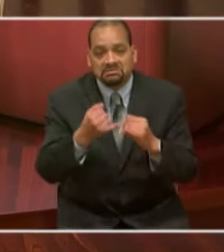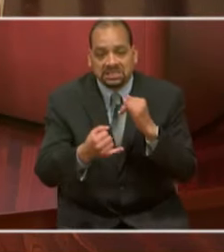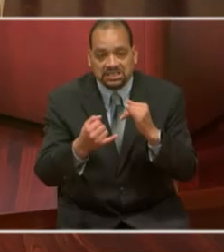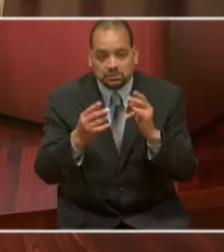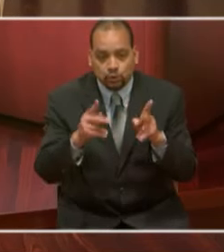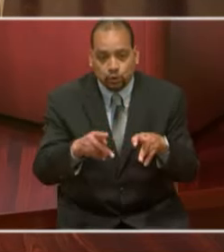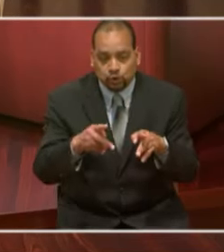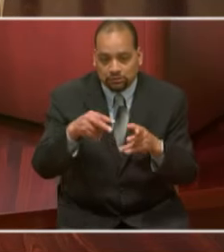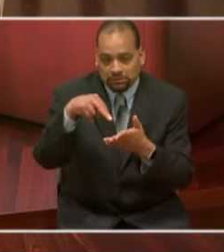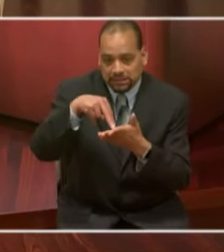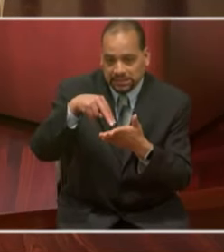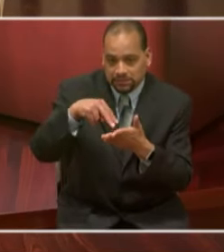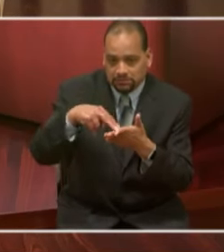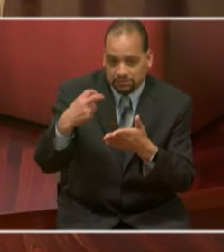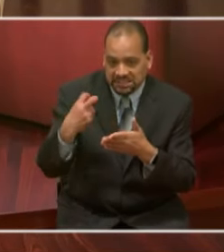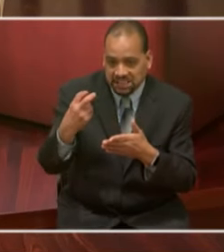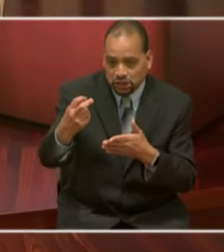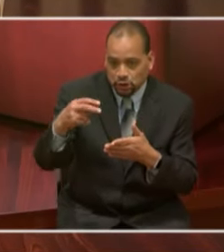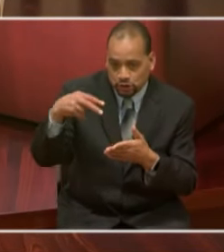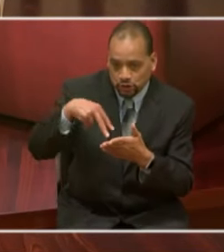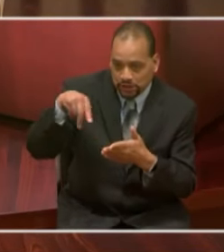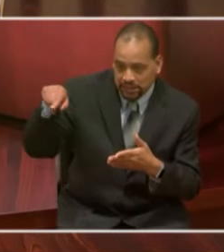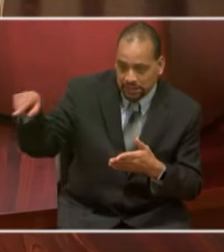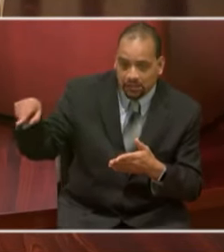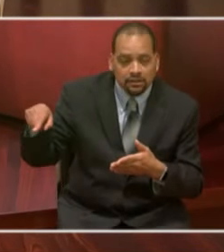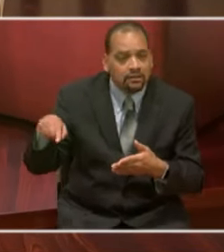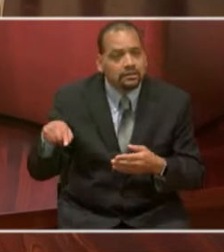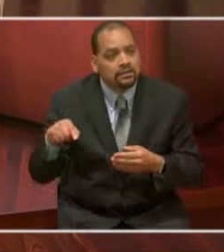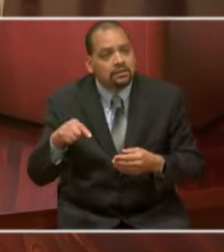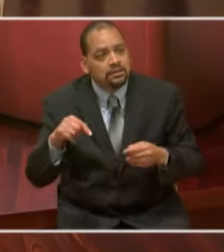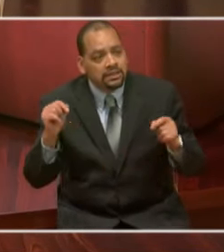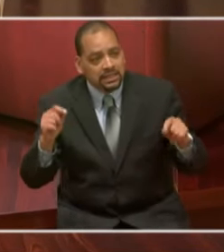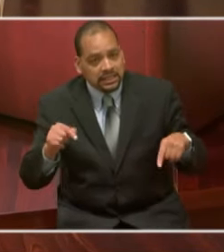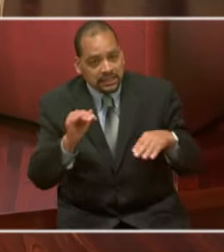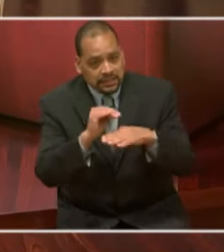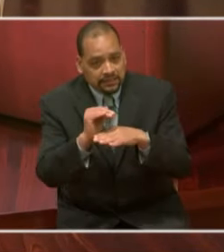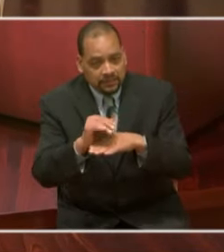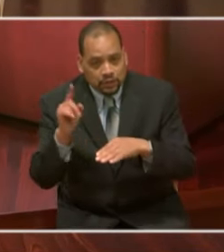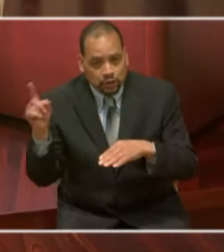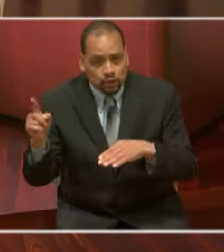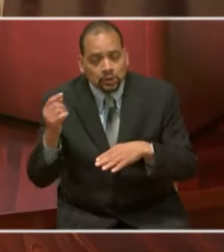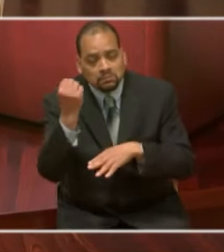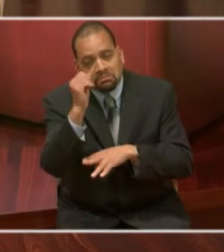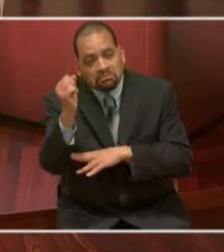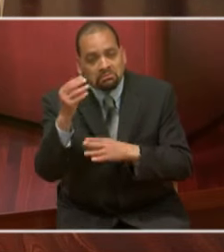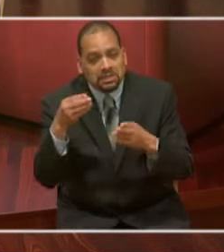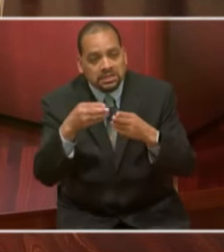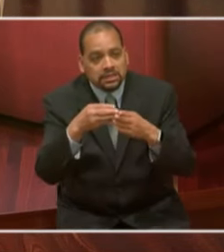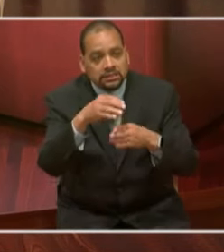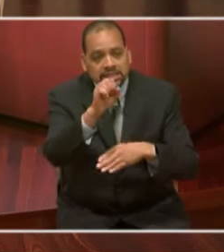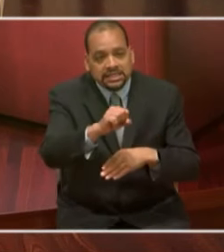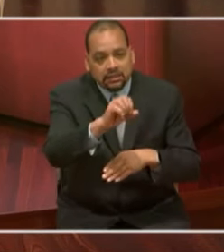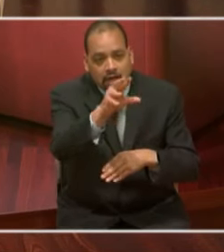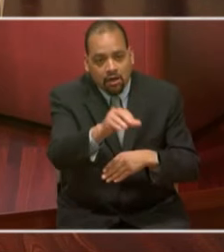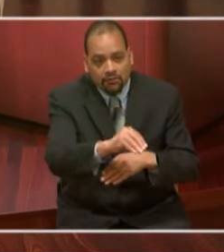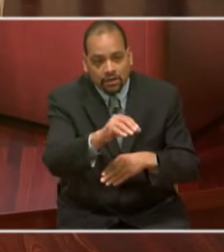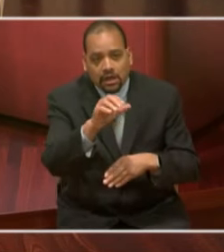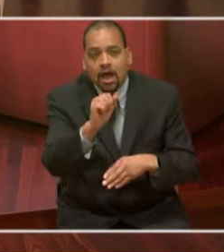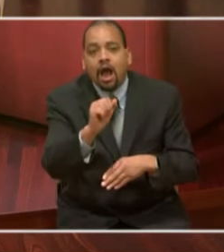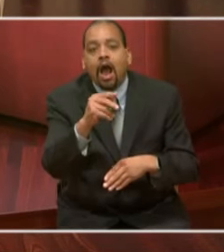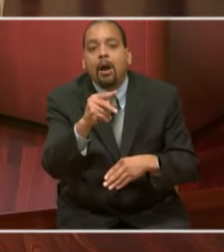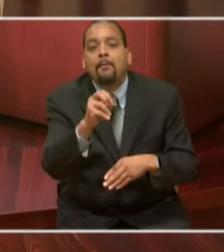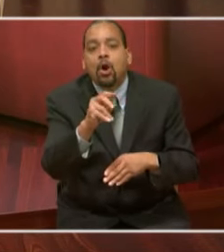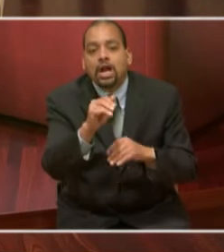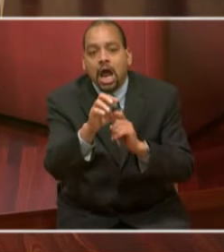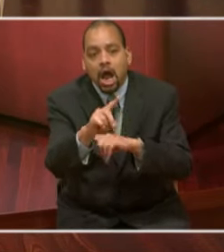Democrats, Republicans, men, women, to respond. We couldn't respond. We were so moved, we